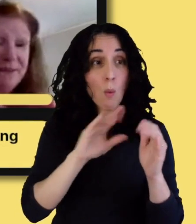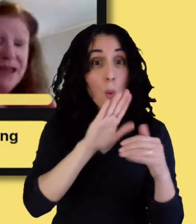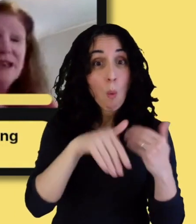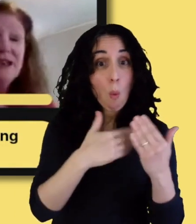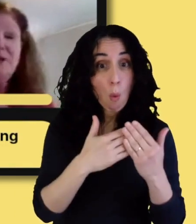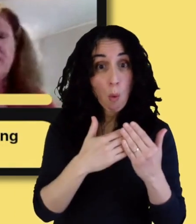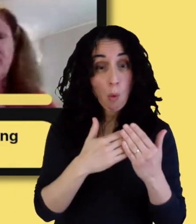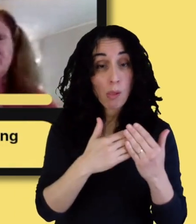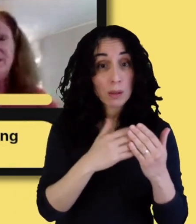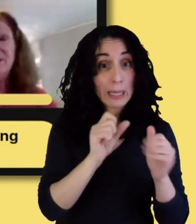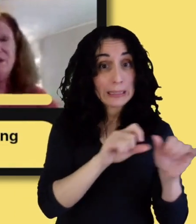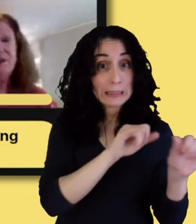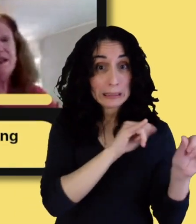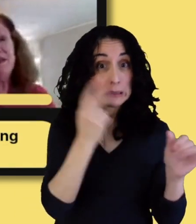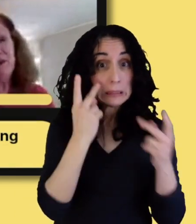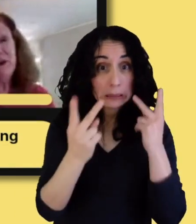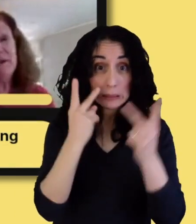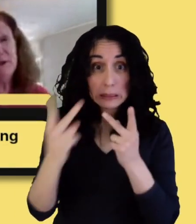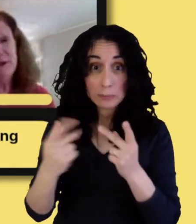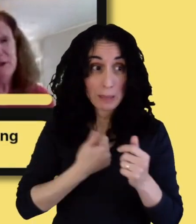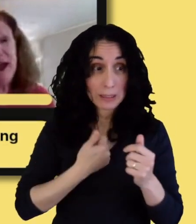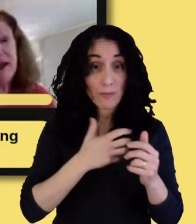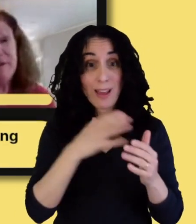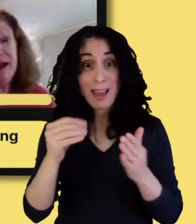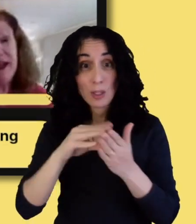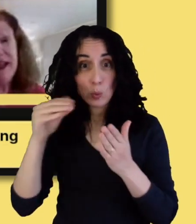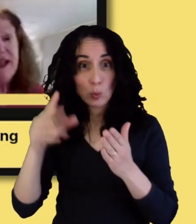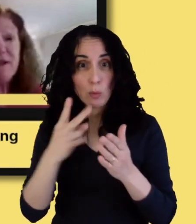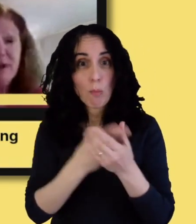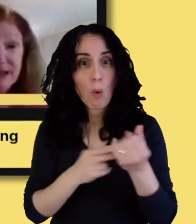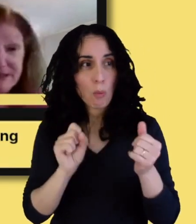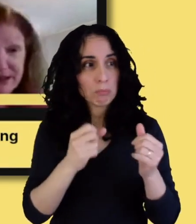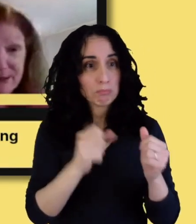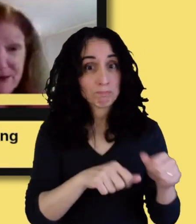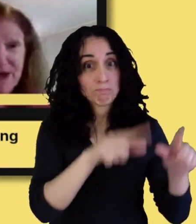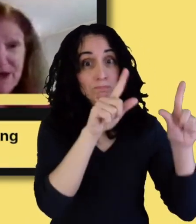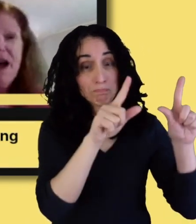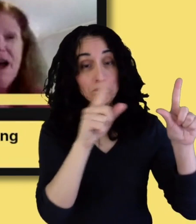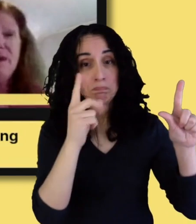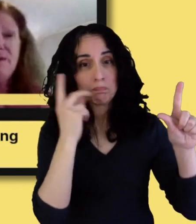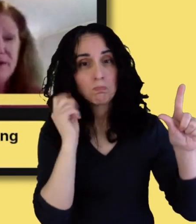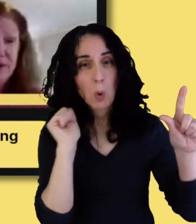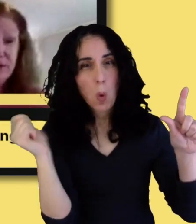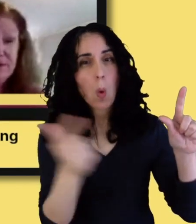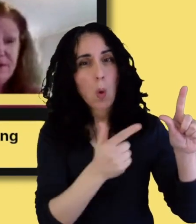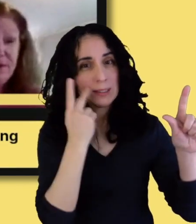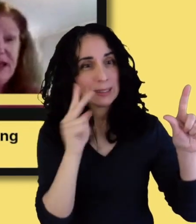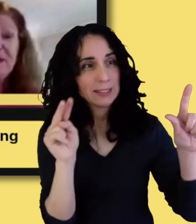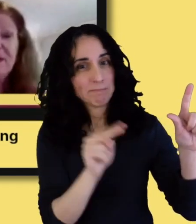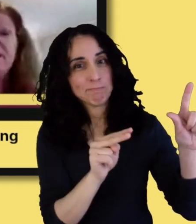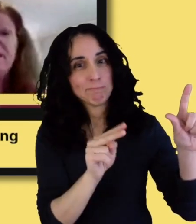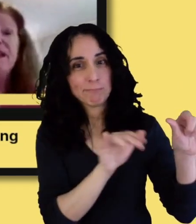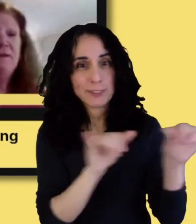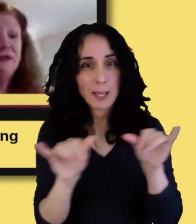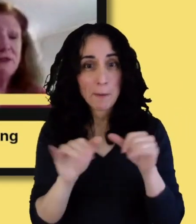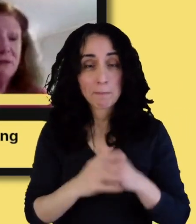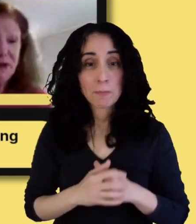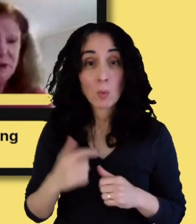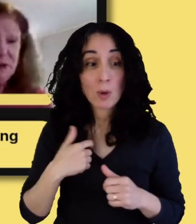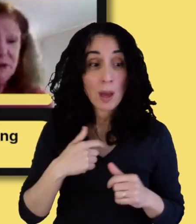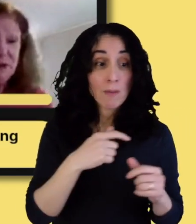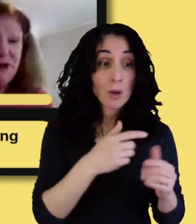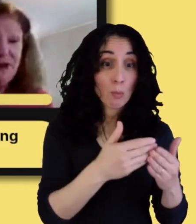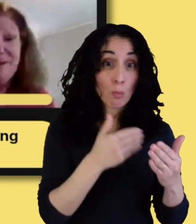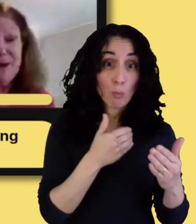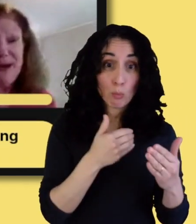time. So it allows me to do really the work I would do at my reading table, We preview vocabulary, we do a